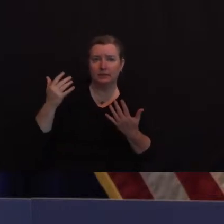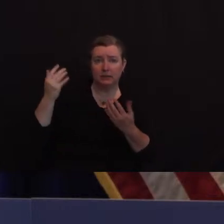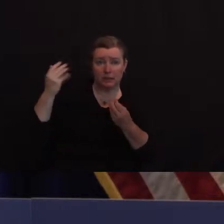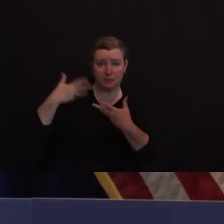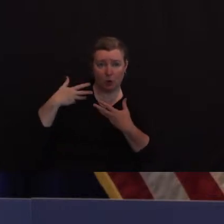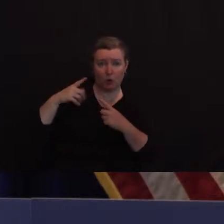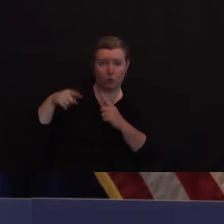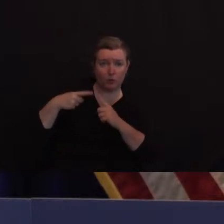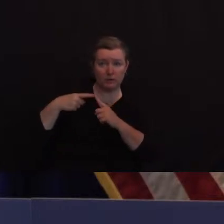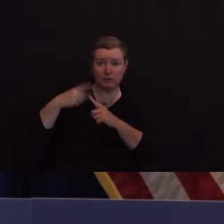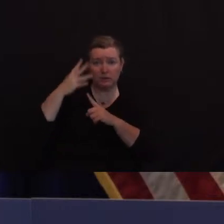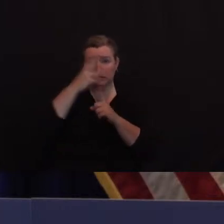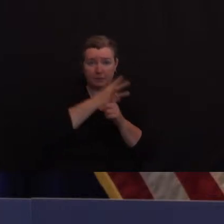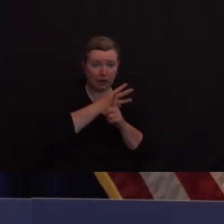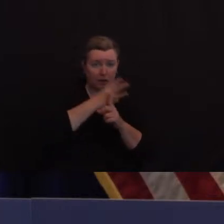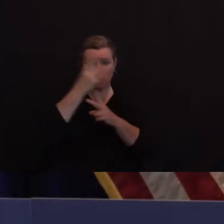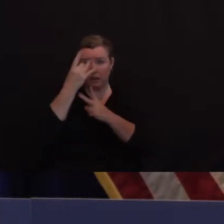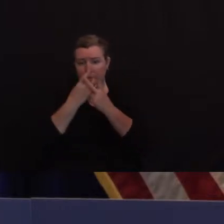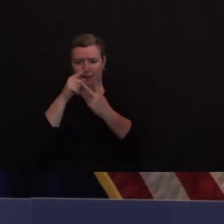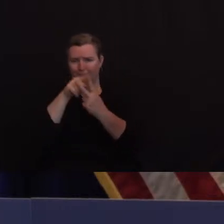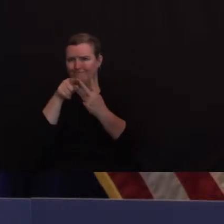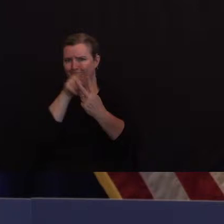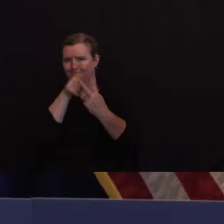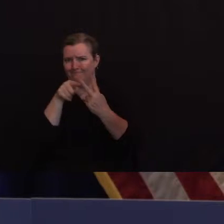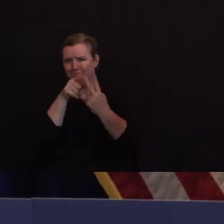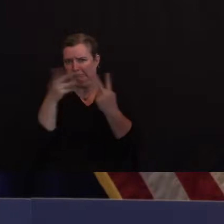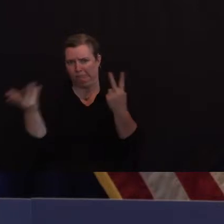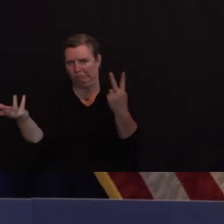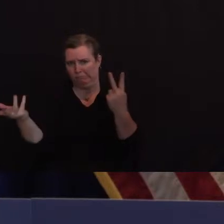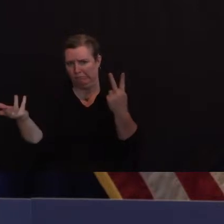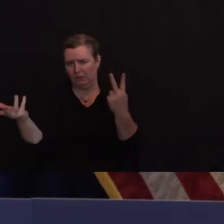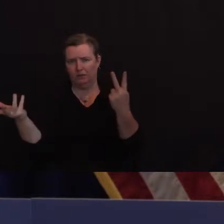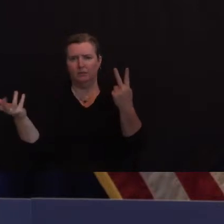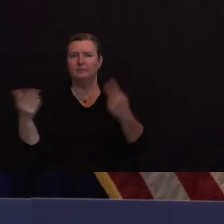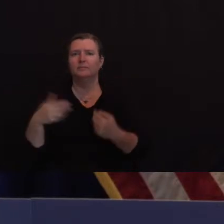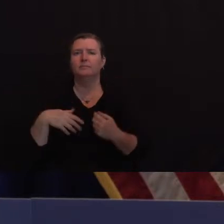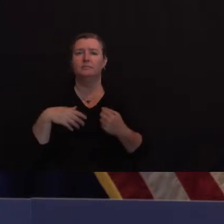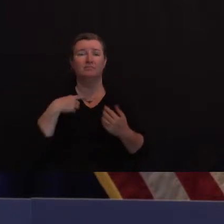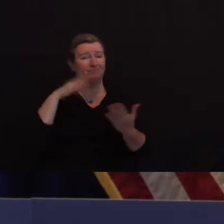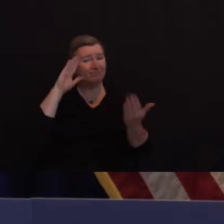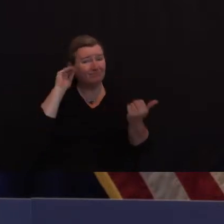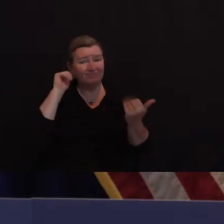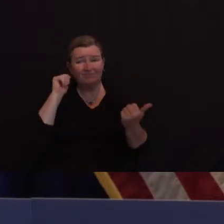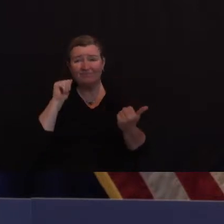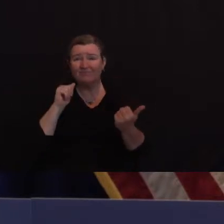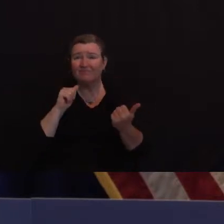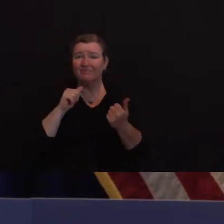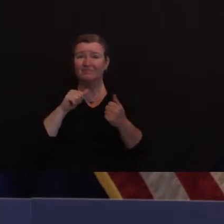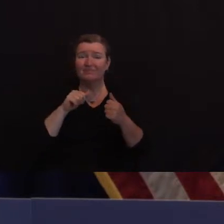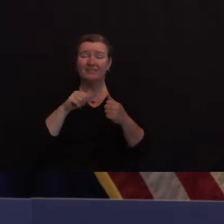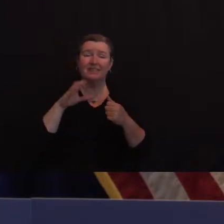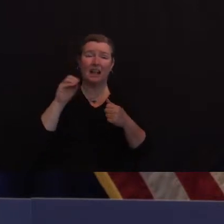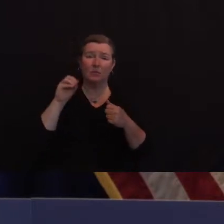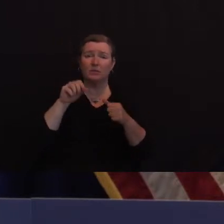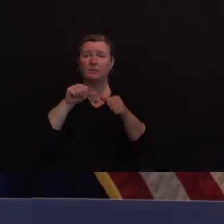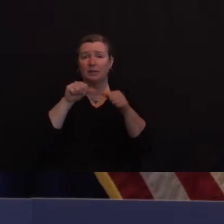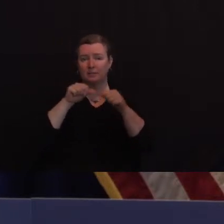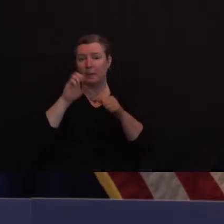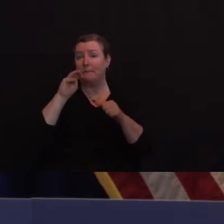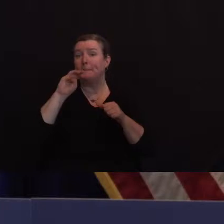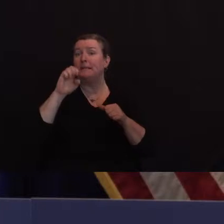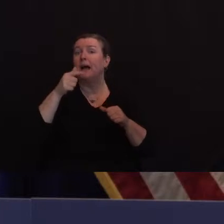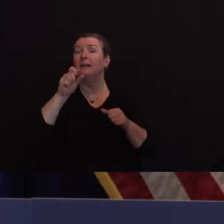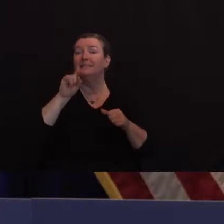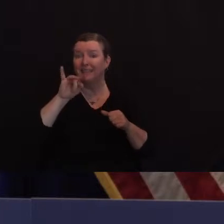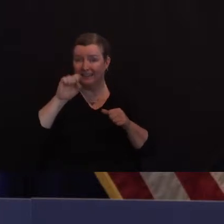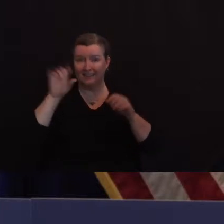hope is that we will have mega sites, county sites, available sites, so that anyone who is available to